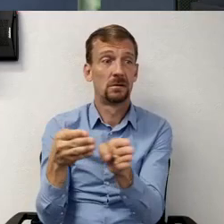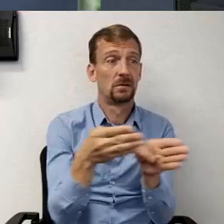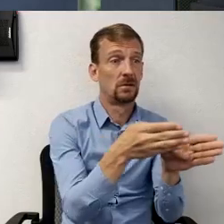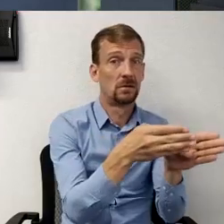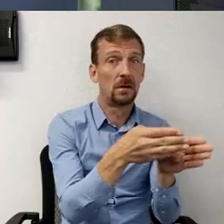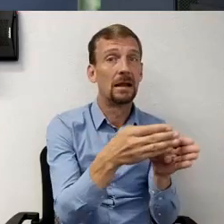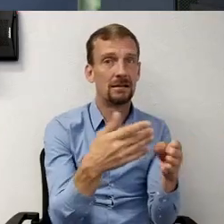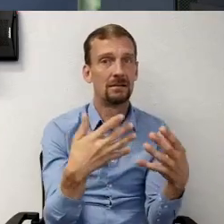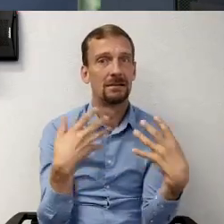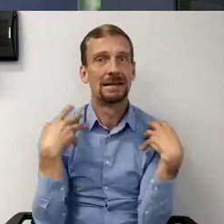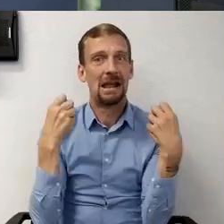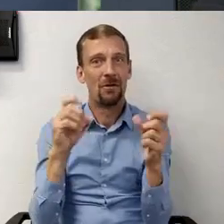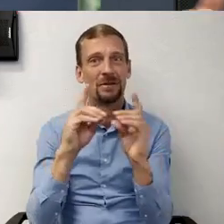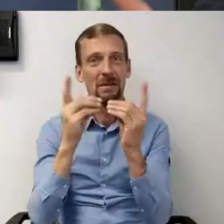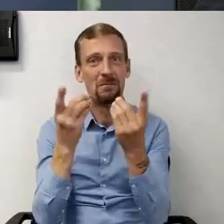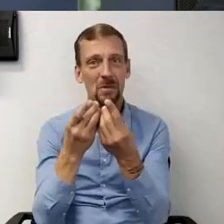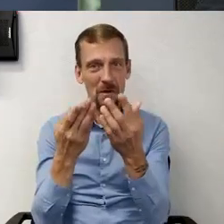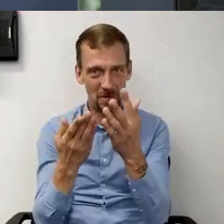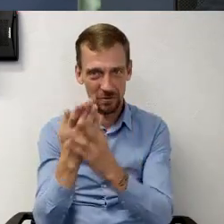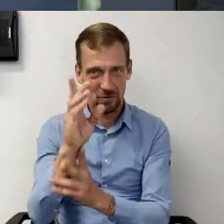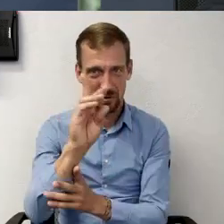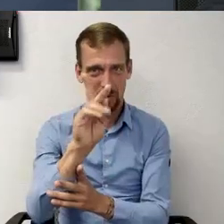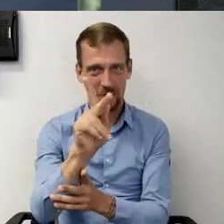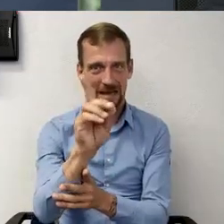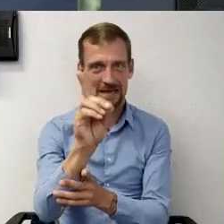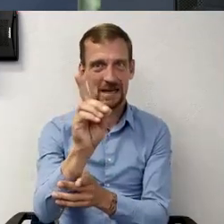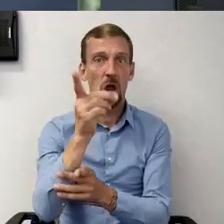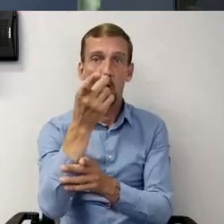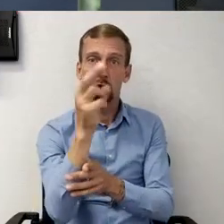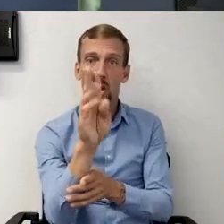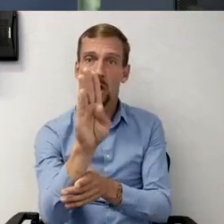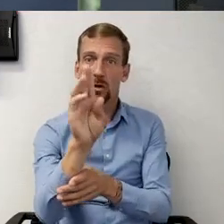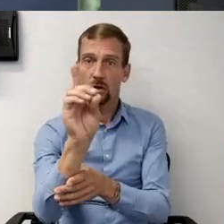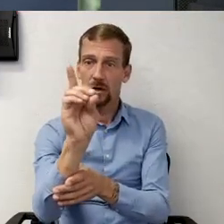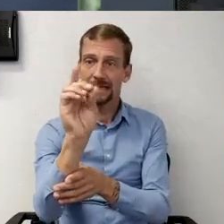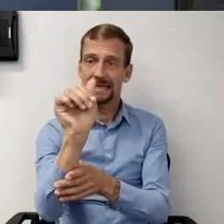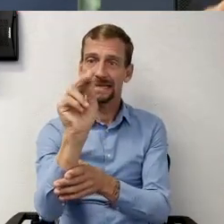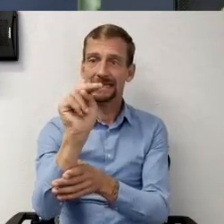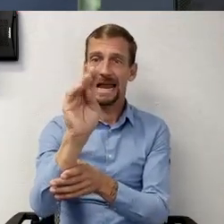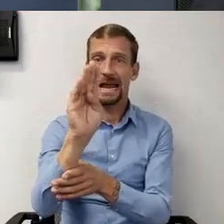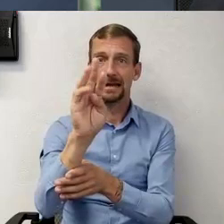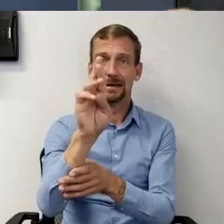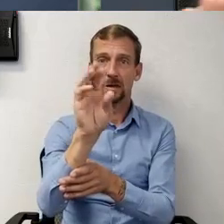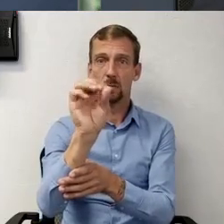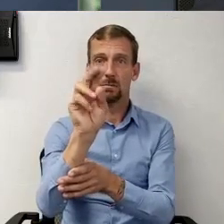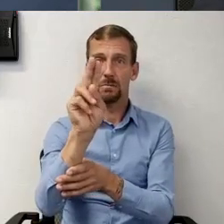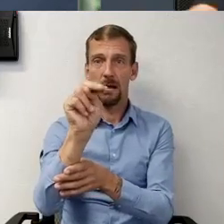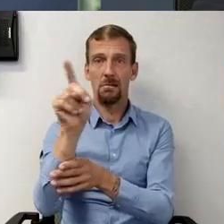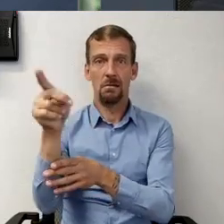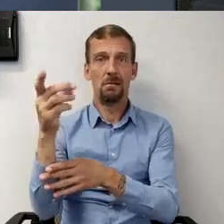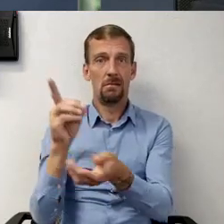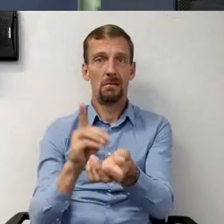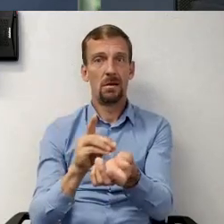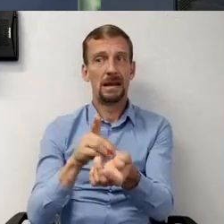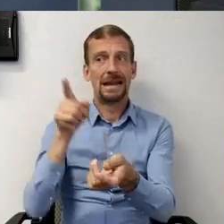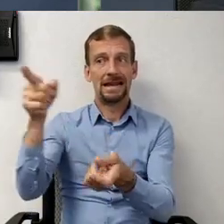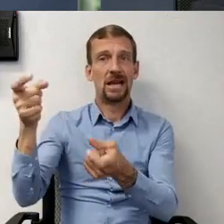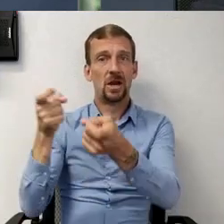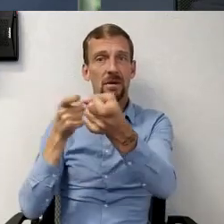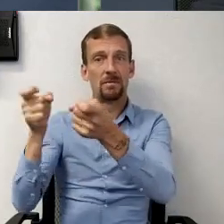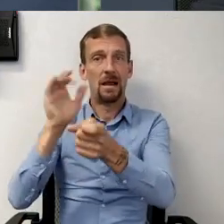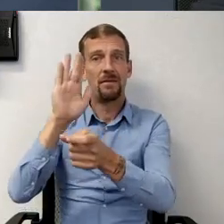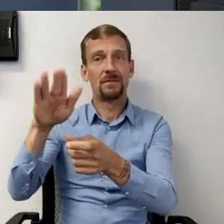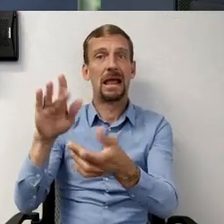employee health department. Dr. Dan Brown, who is a physician, is kind of the medical director of that employee